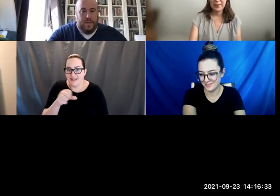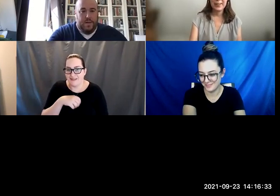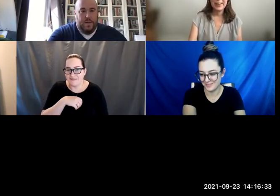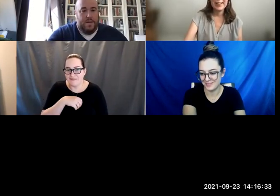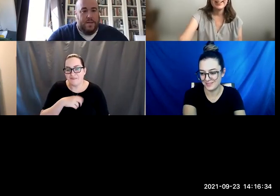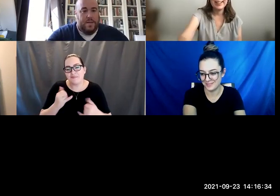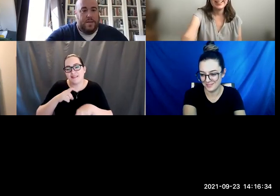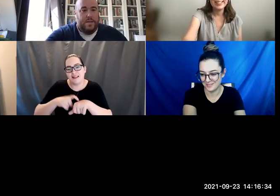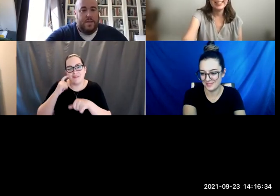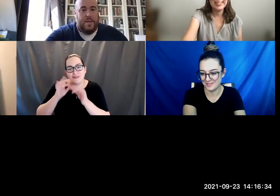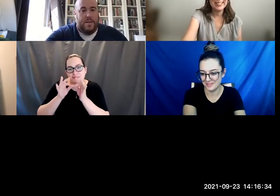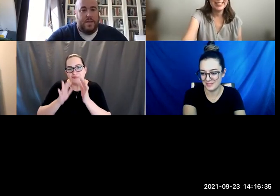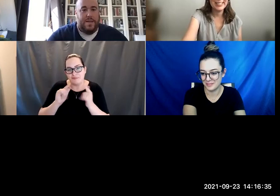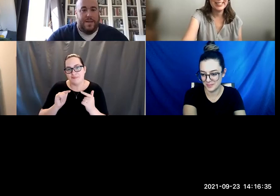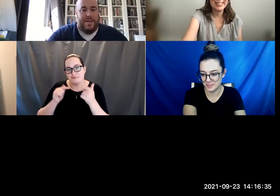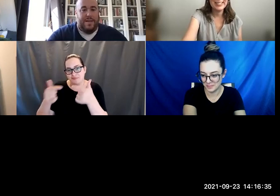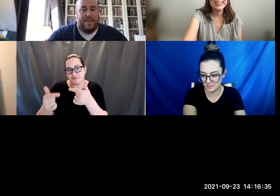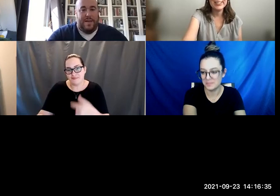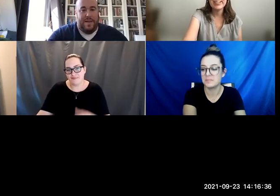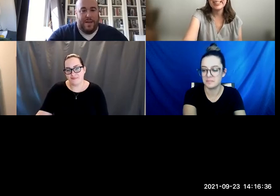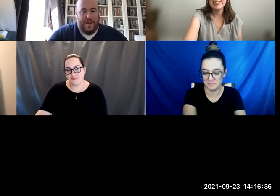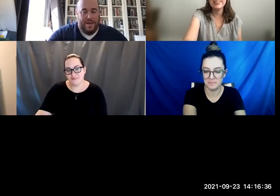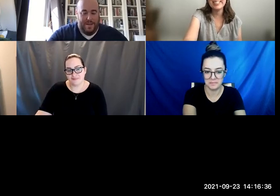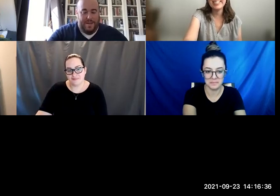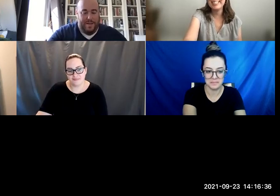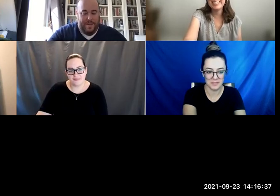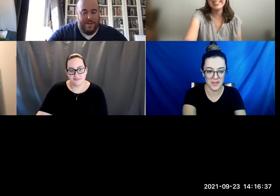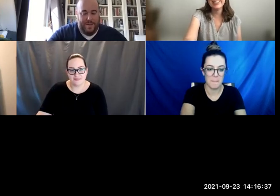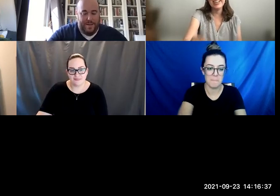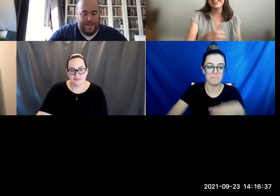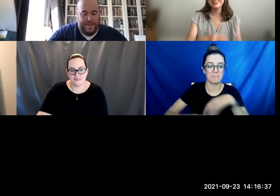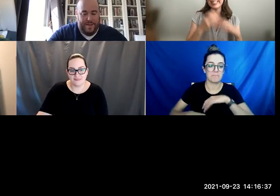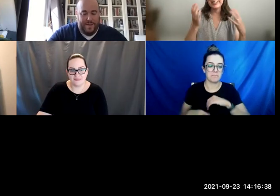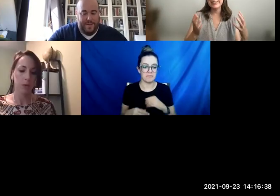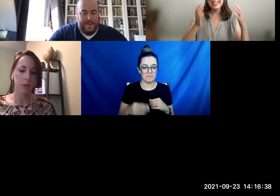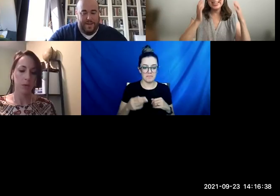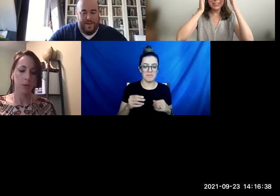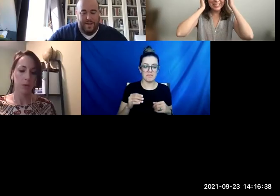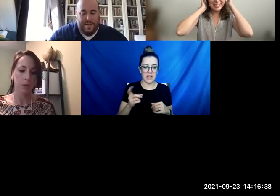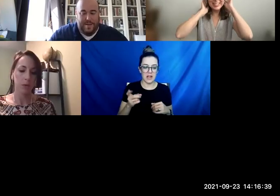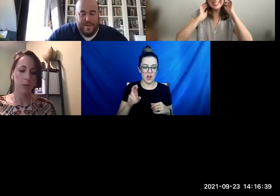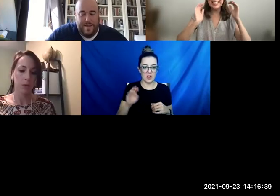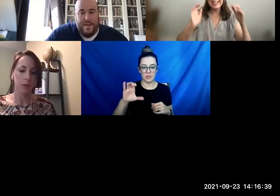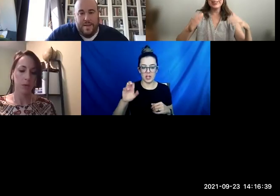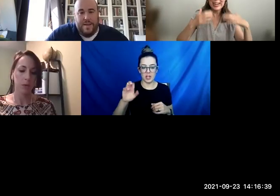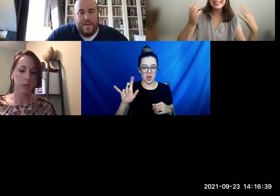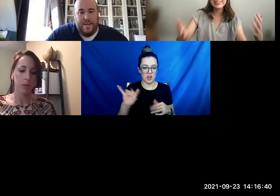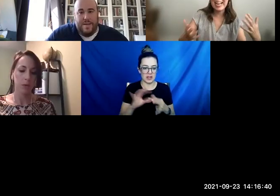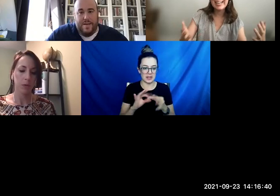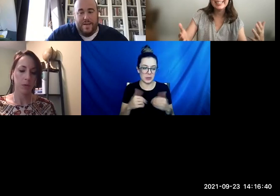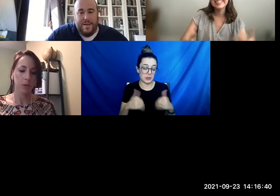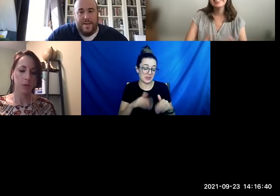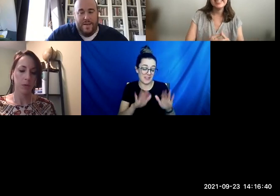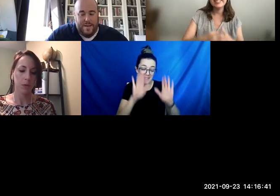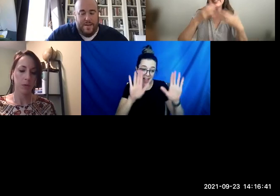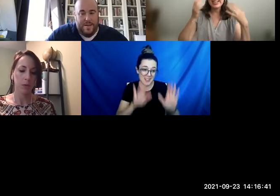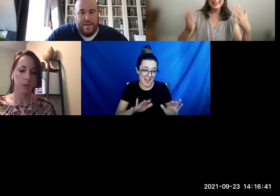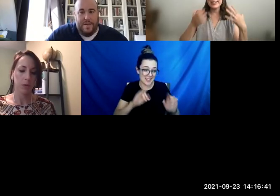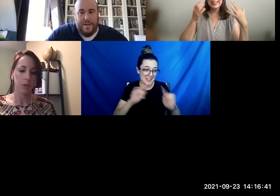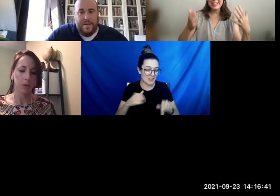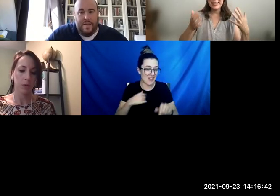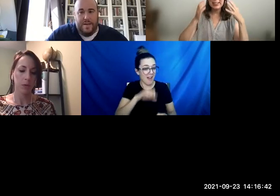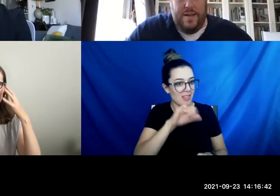in terms of like a lot of bad journalism, I went from knowing many older, very experienced journalists, and I was really